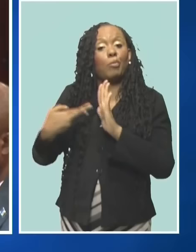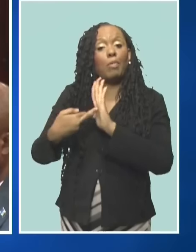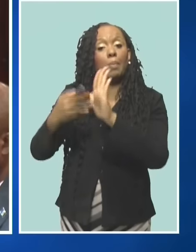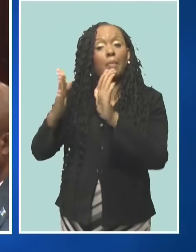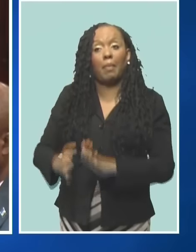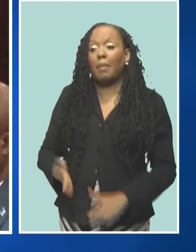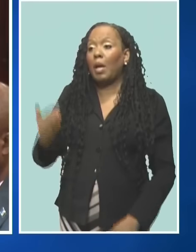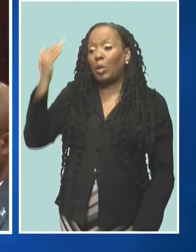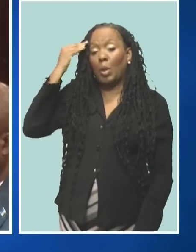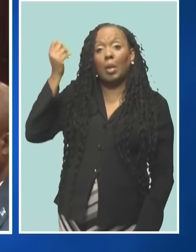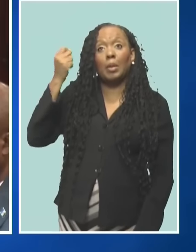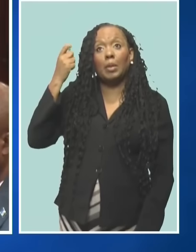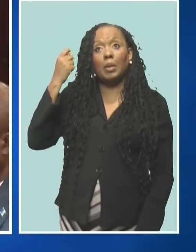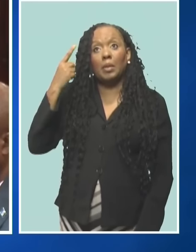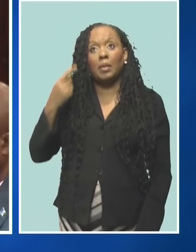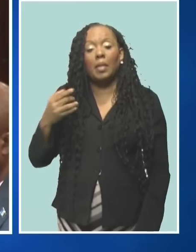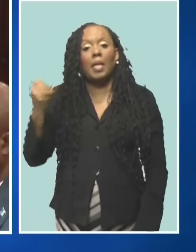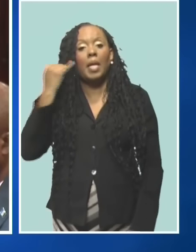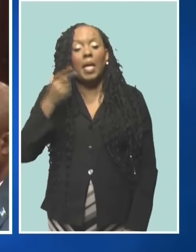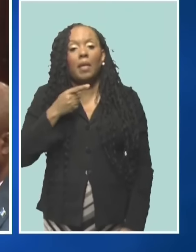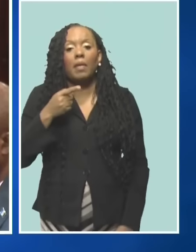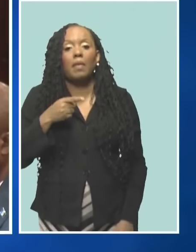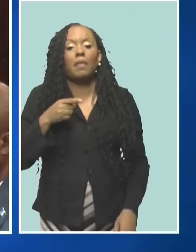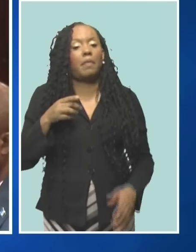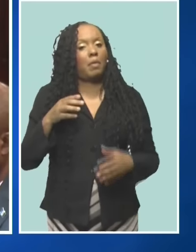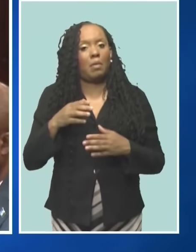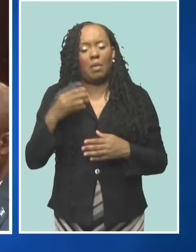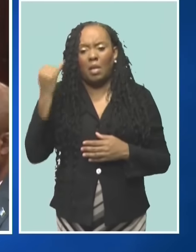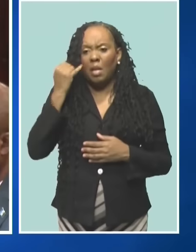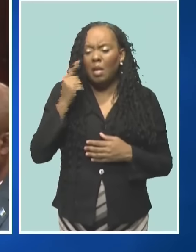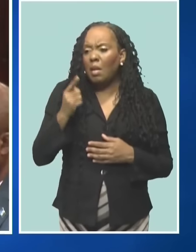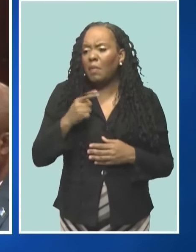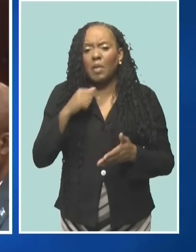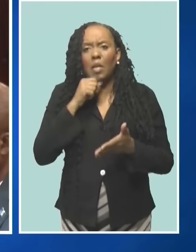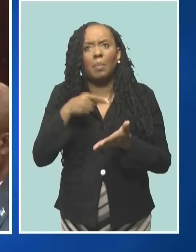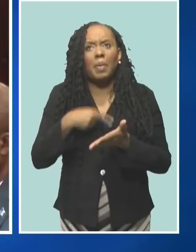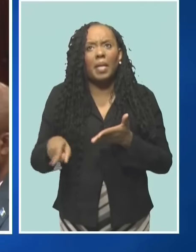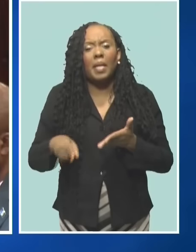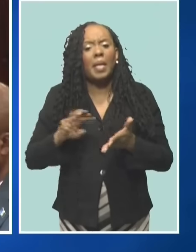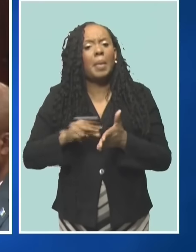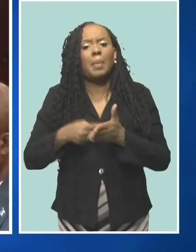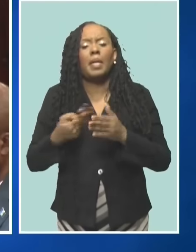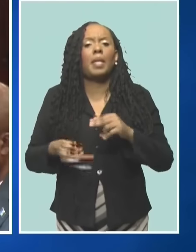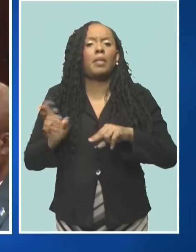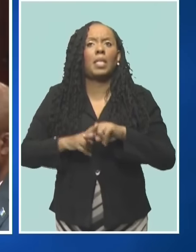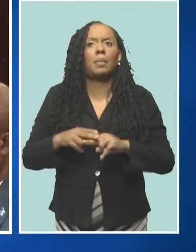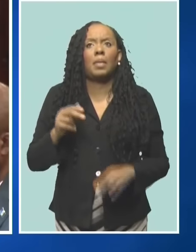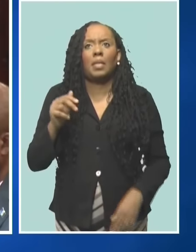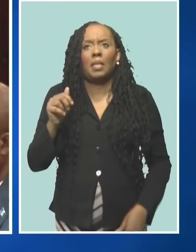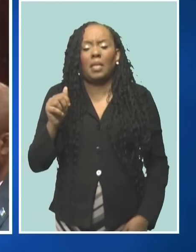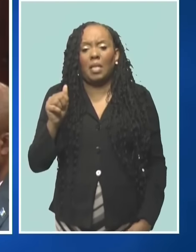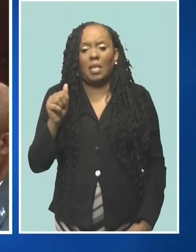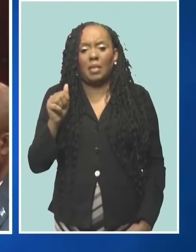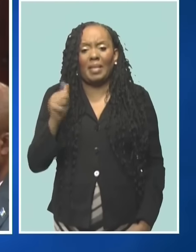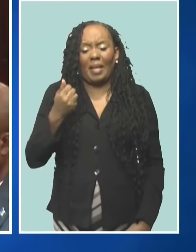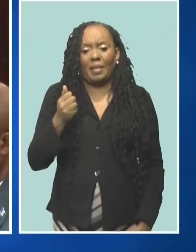if you miss a target for a quarter, will go up by 10 basis points. You know what 10 basis points is, sir?